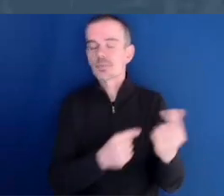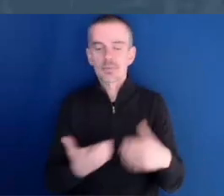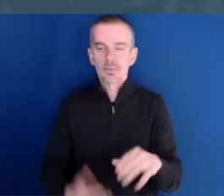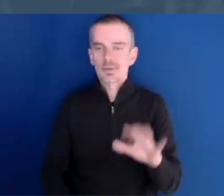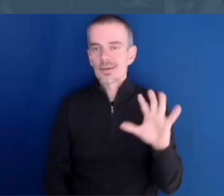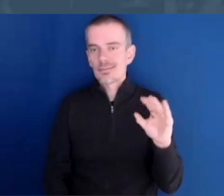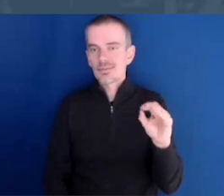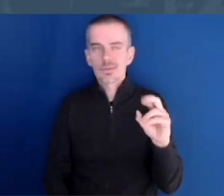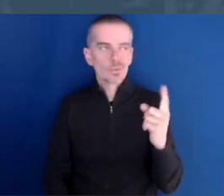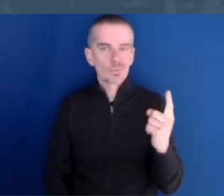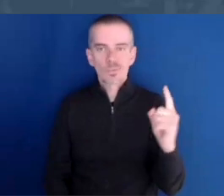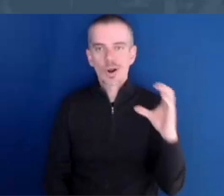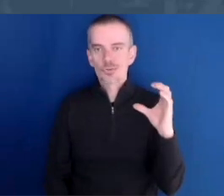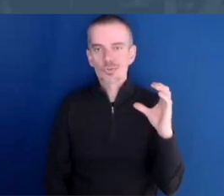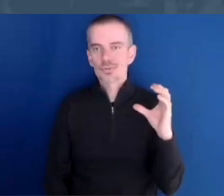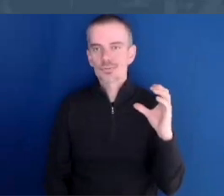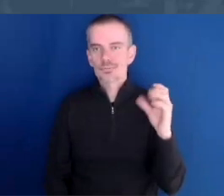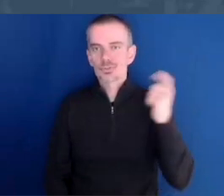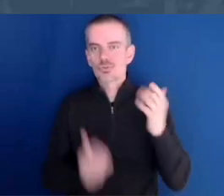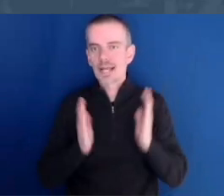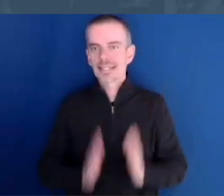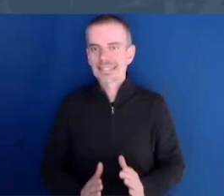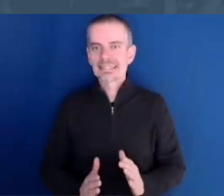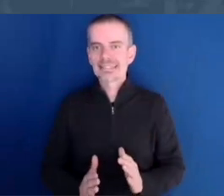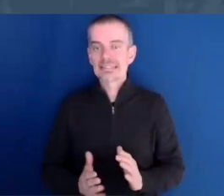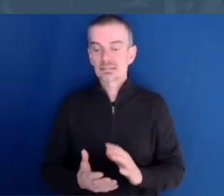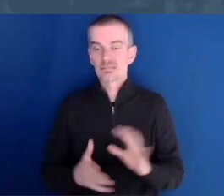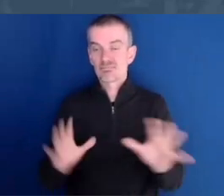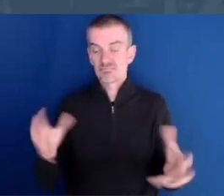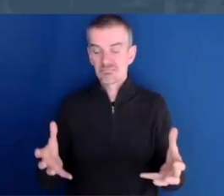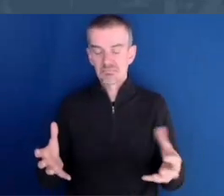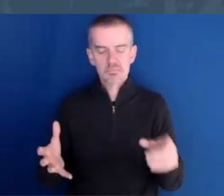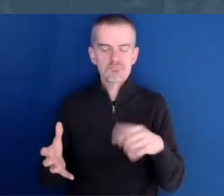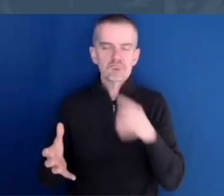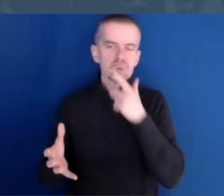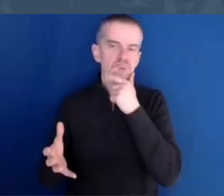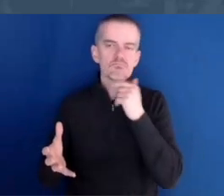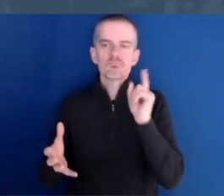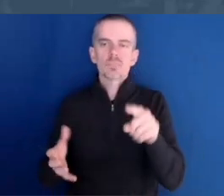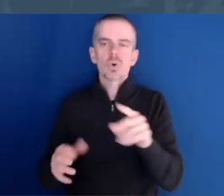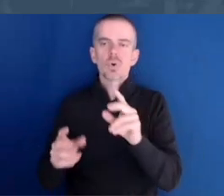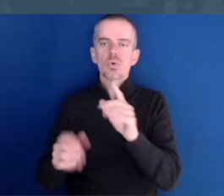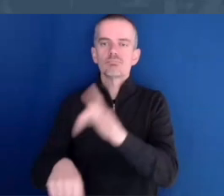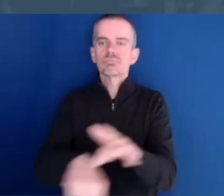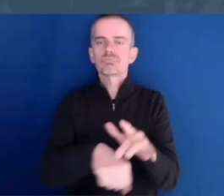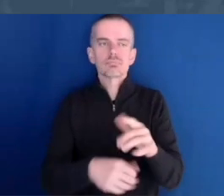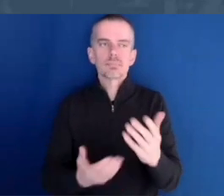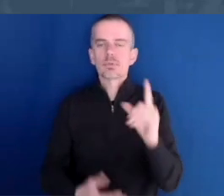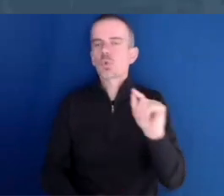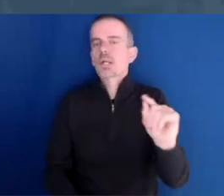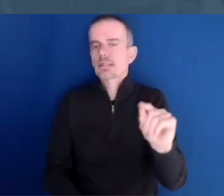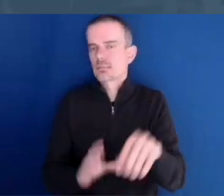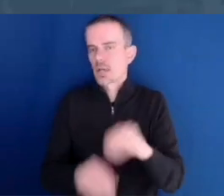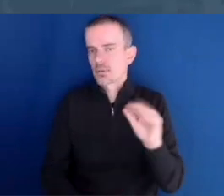or 100 grantees and they pick 20 to do site visits with. So there's a few different ways that you can